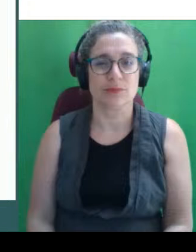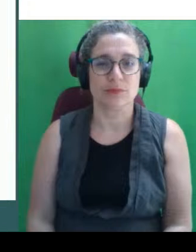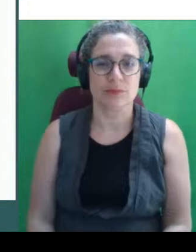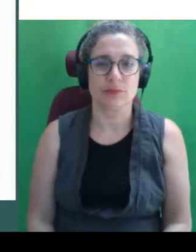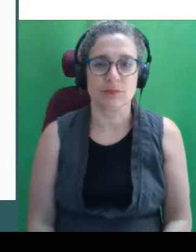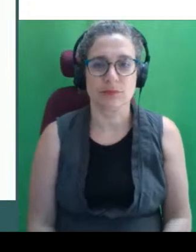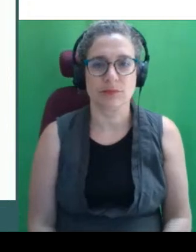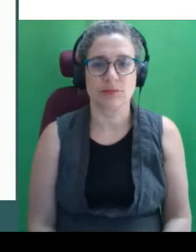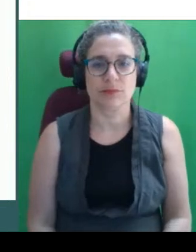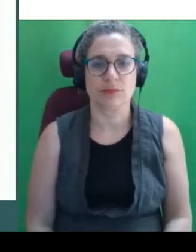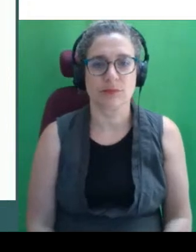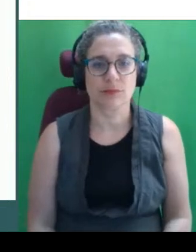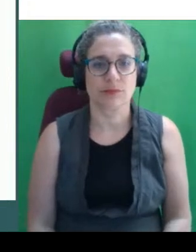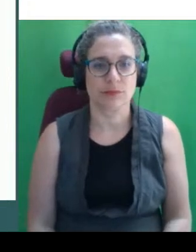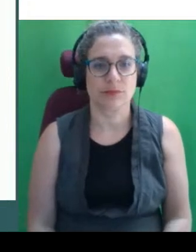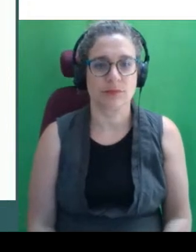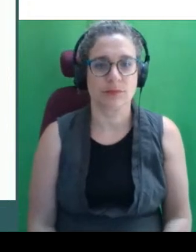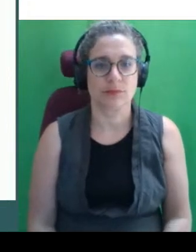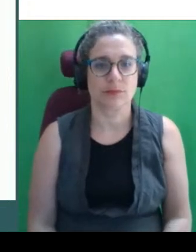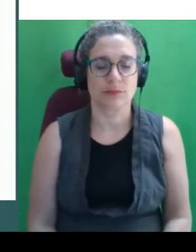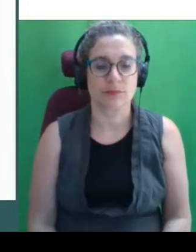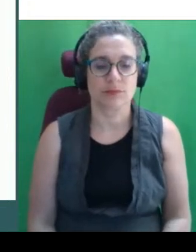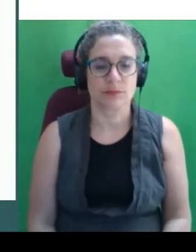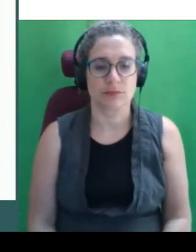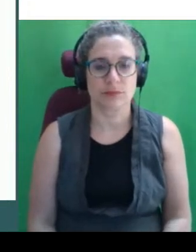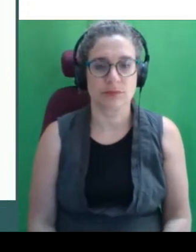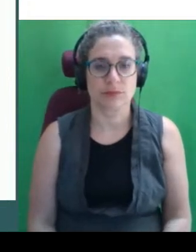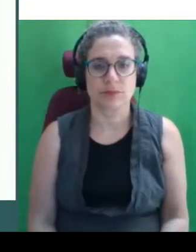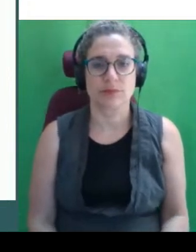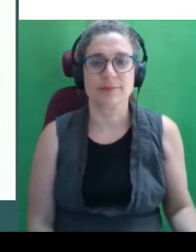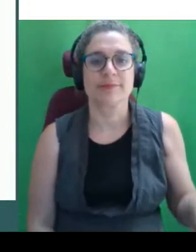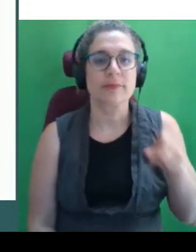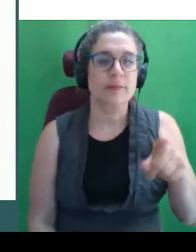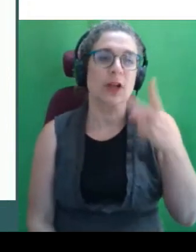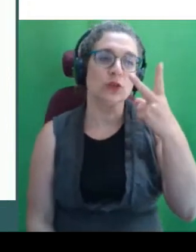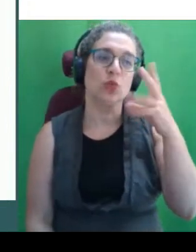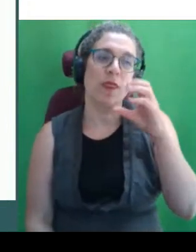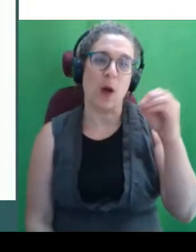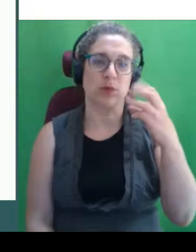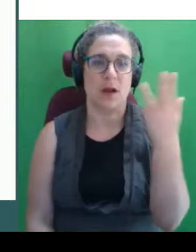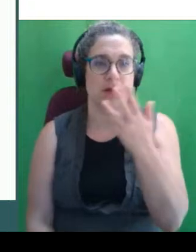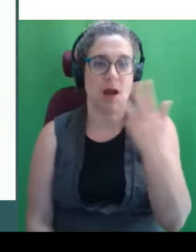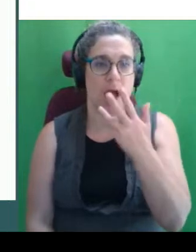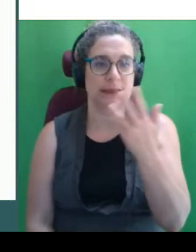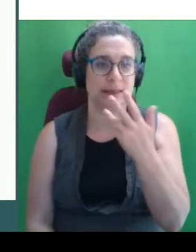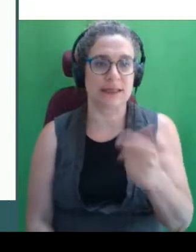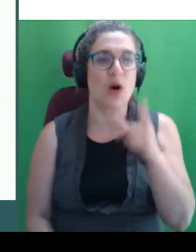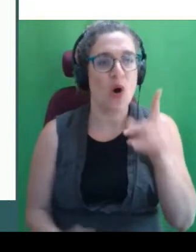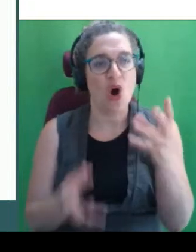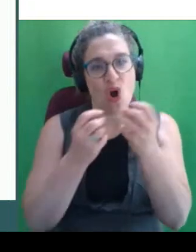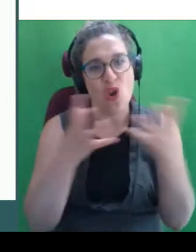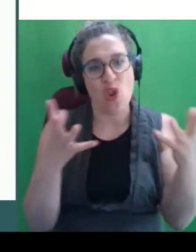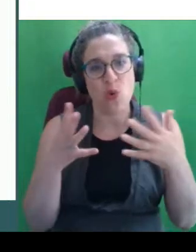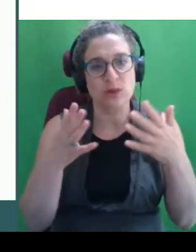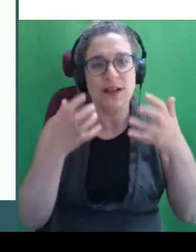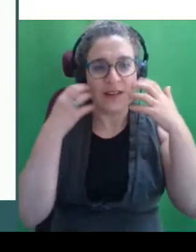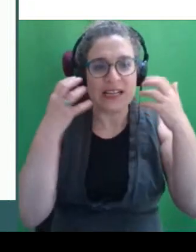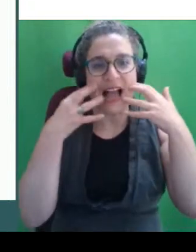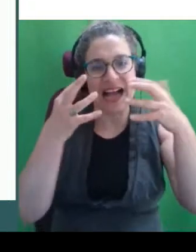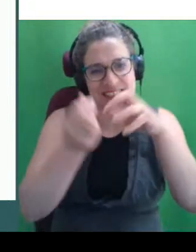So in 2019, there was a lot of cats that were linked between owner allergies. So we do know